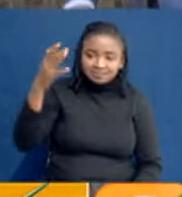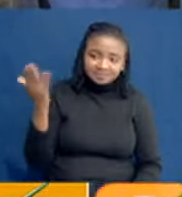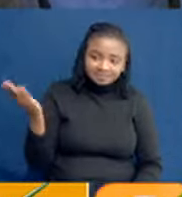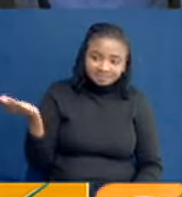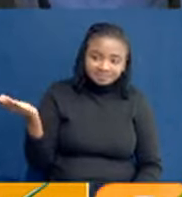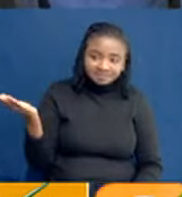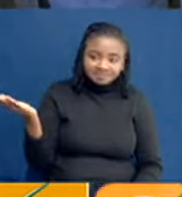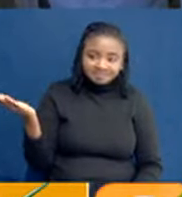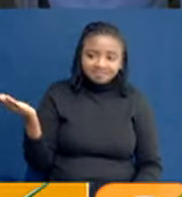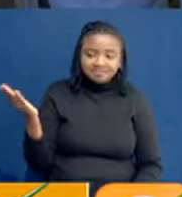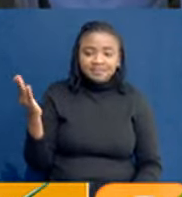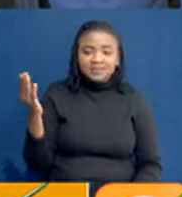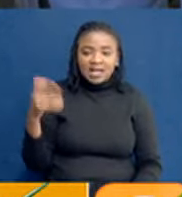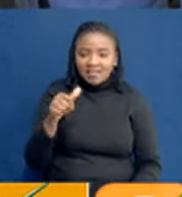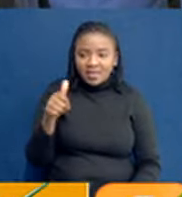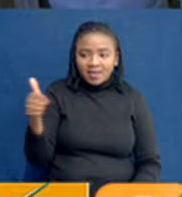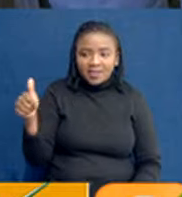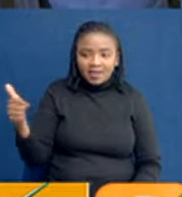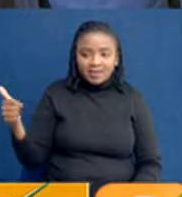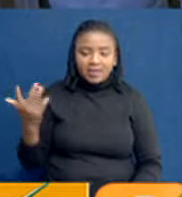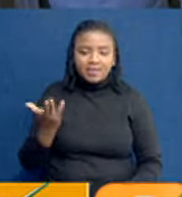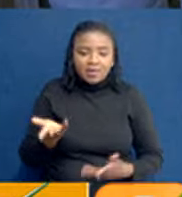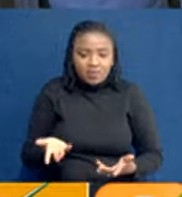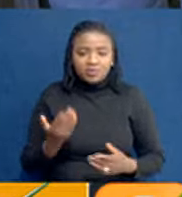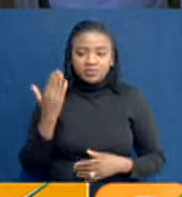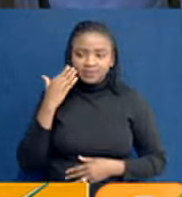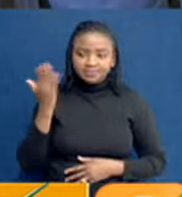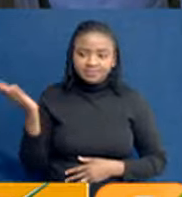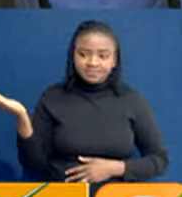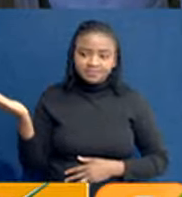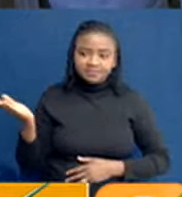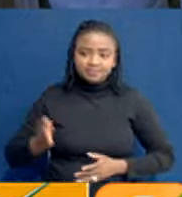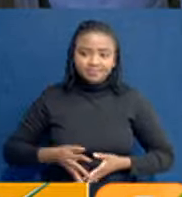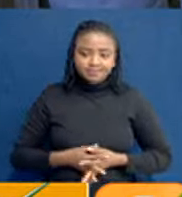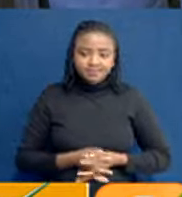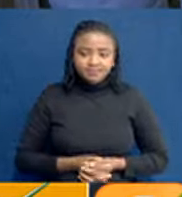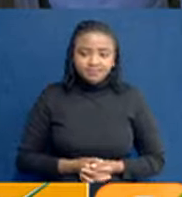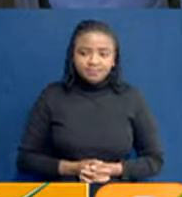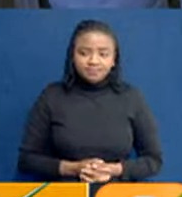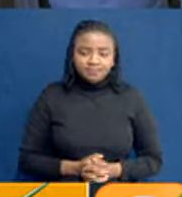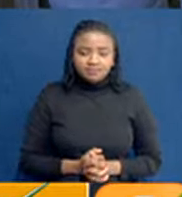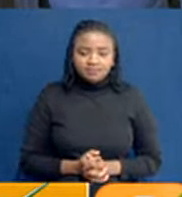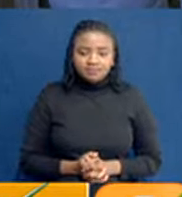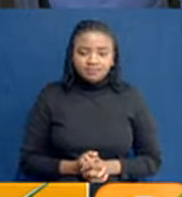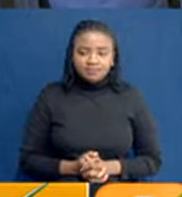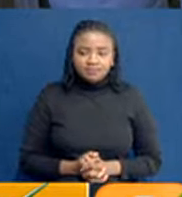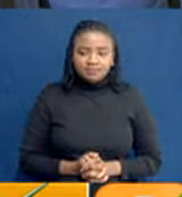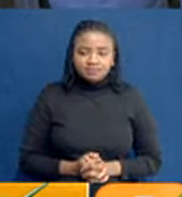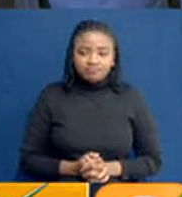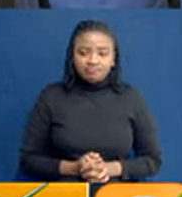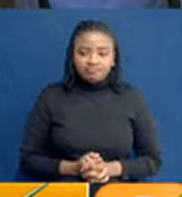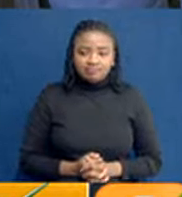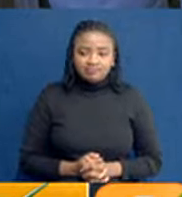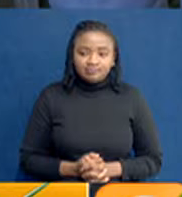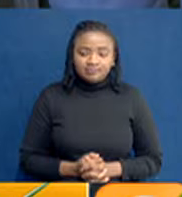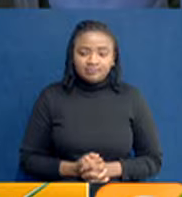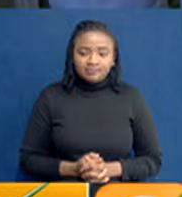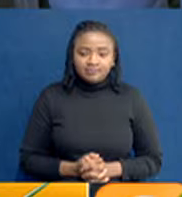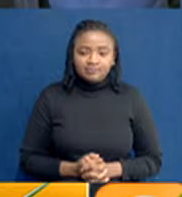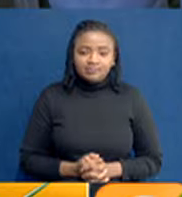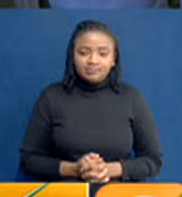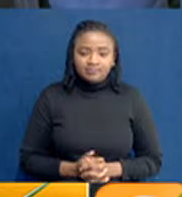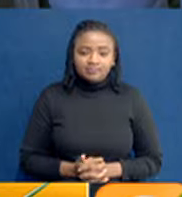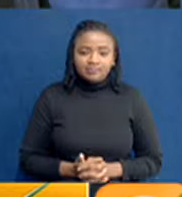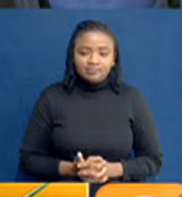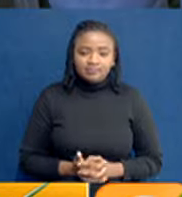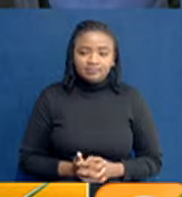by 65.7%, that of 200 kilowatts going up by 46.6%, a kerosene 1 litre